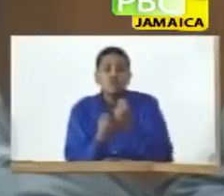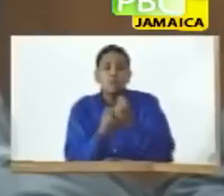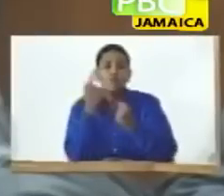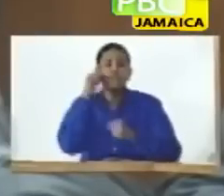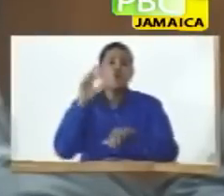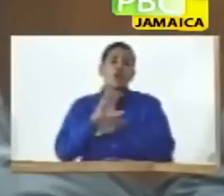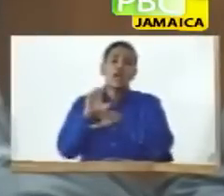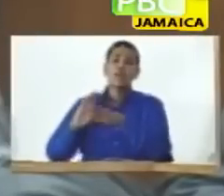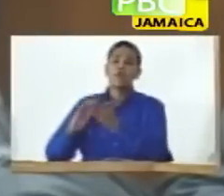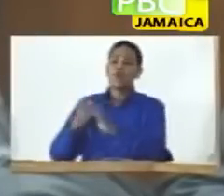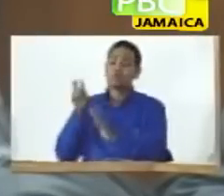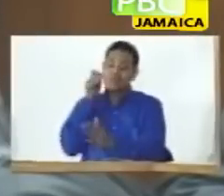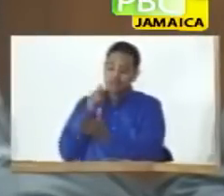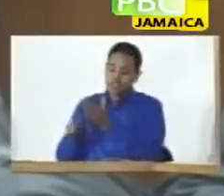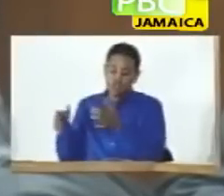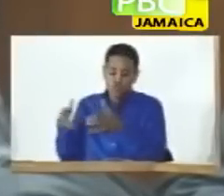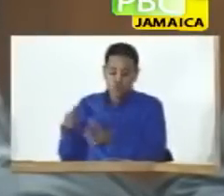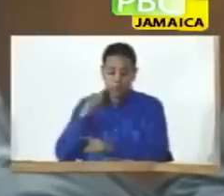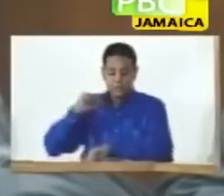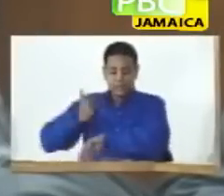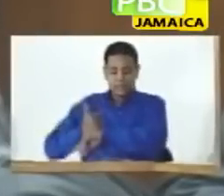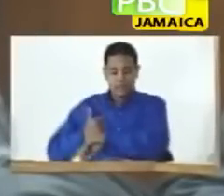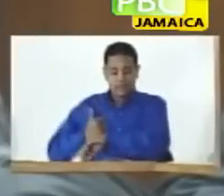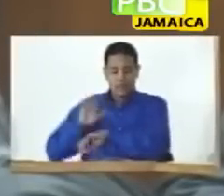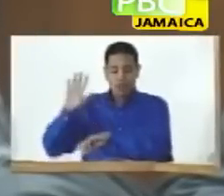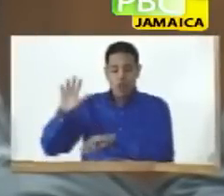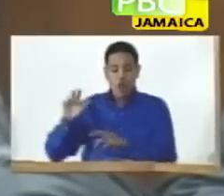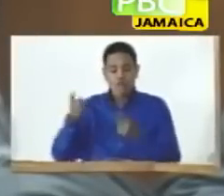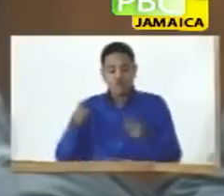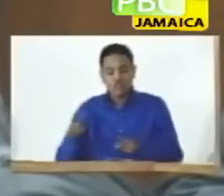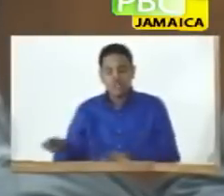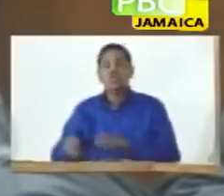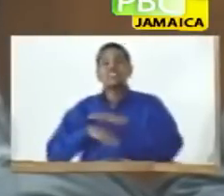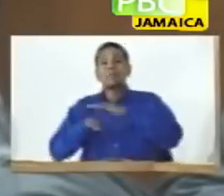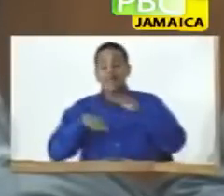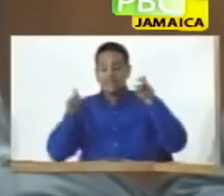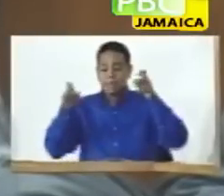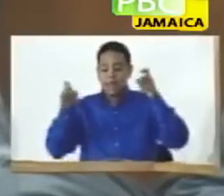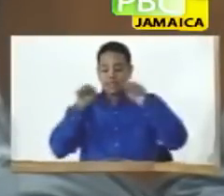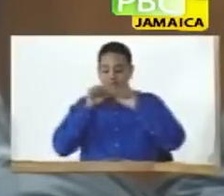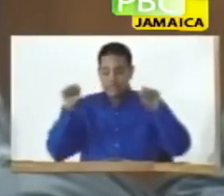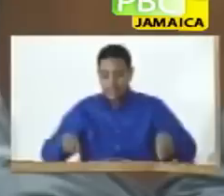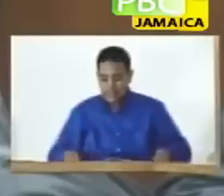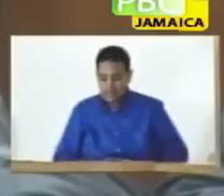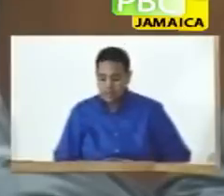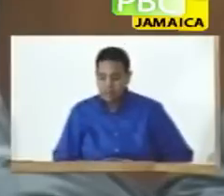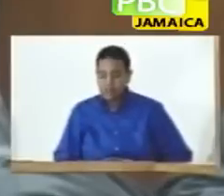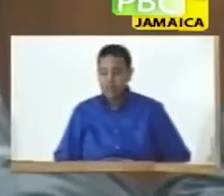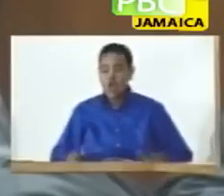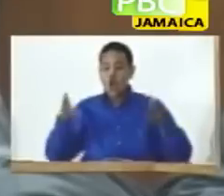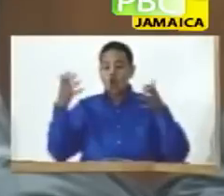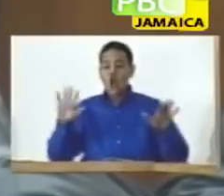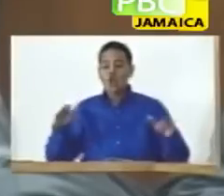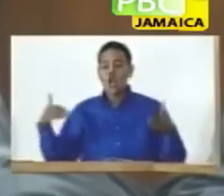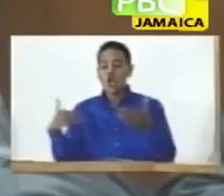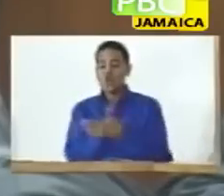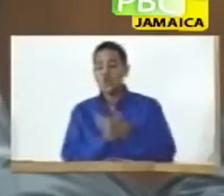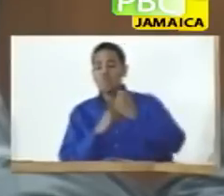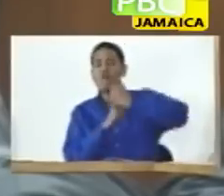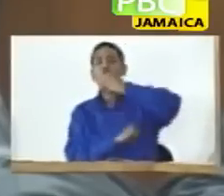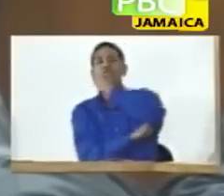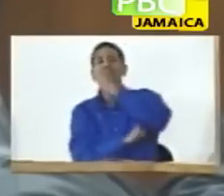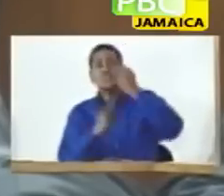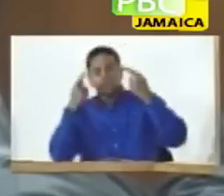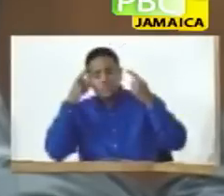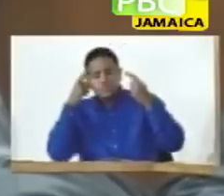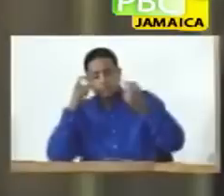CARICOM Secretariat in the execution of a results-based management system, concluding a new